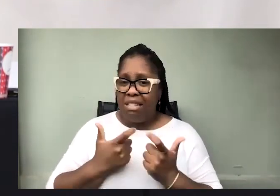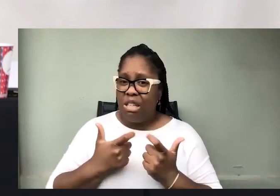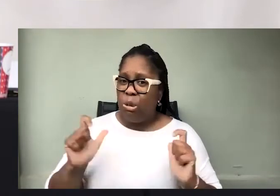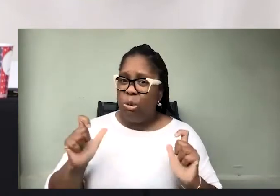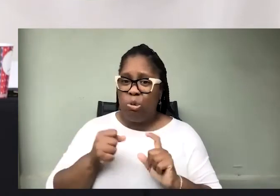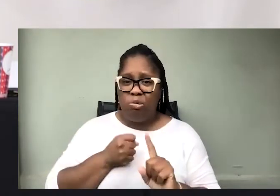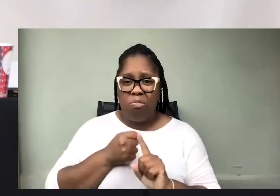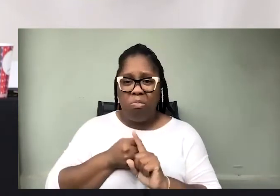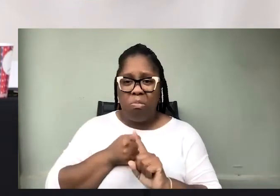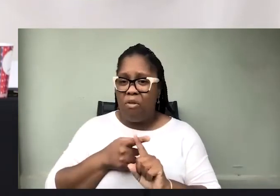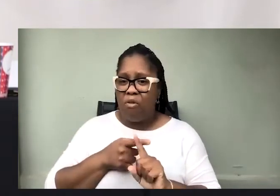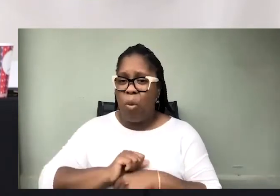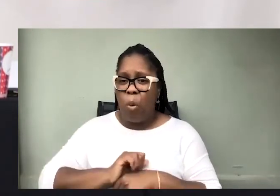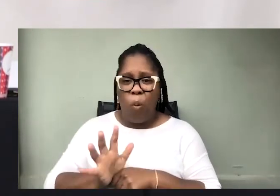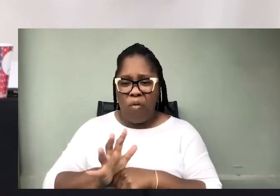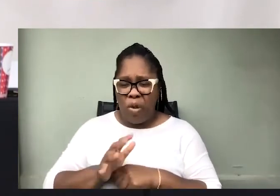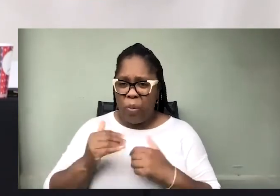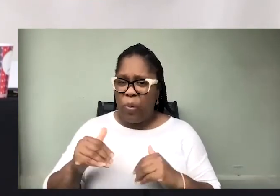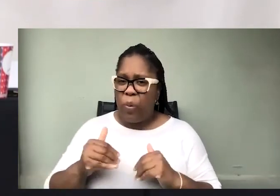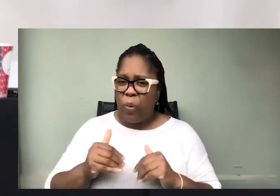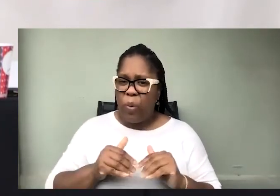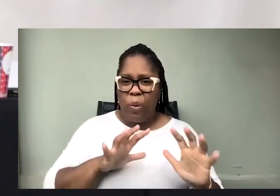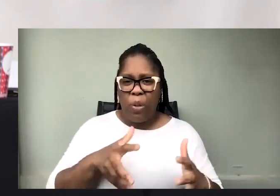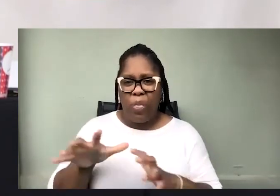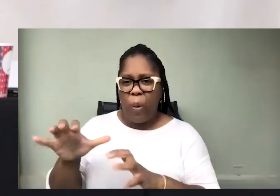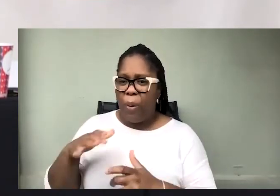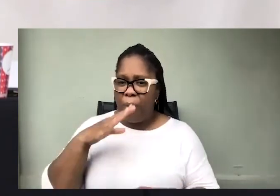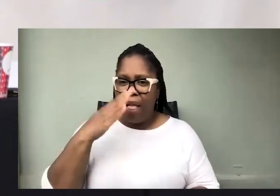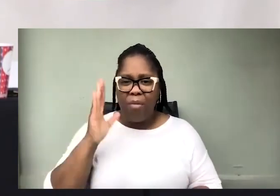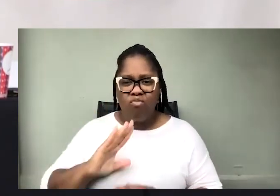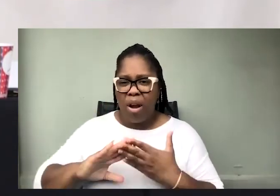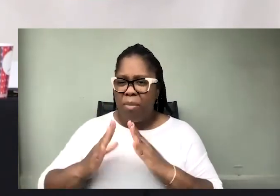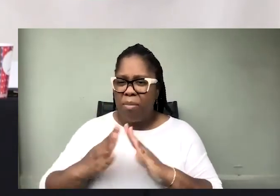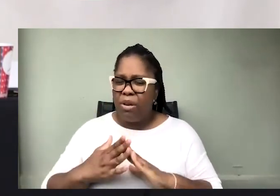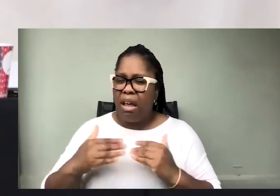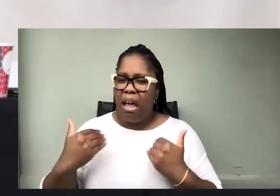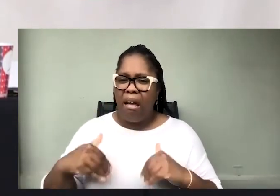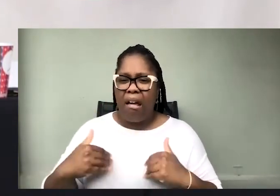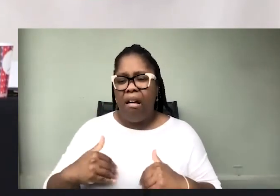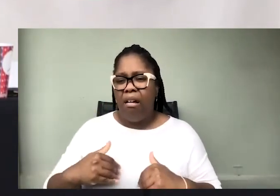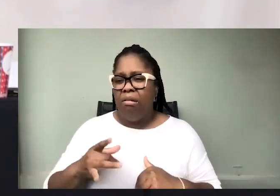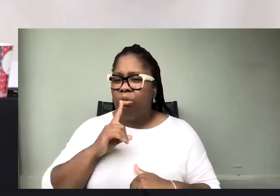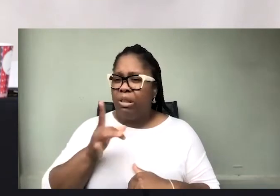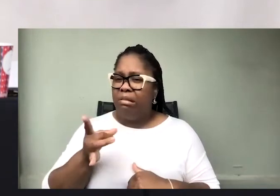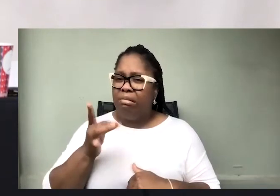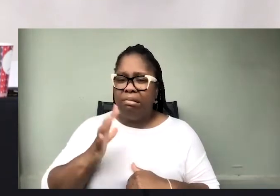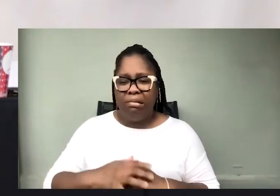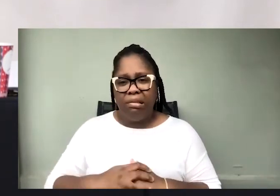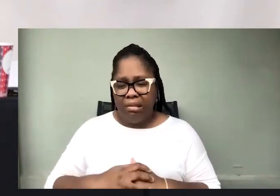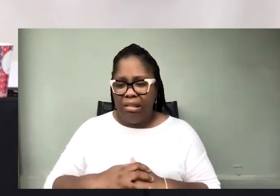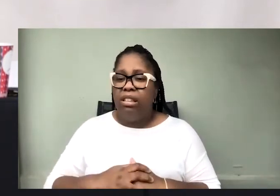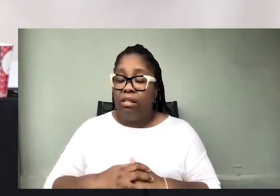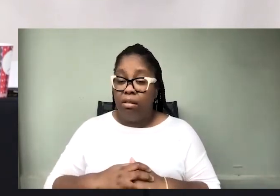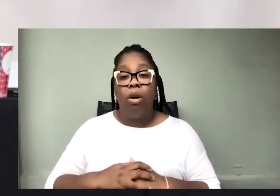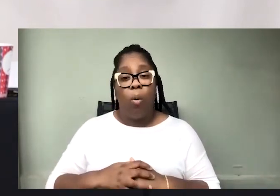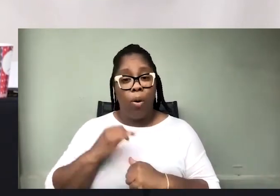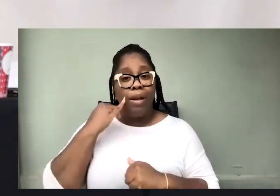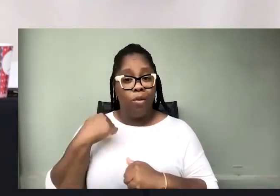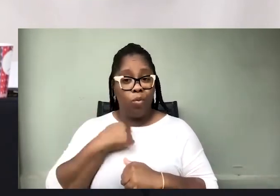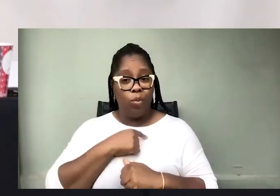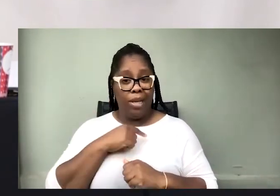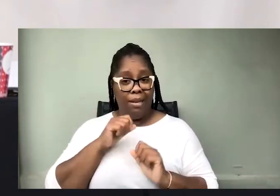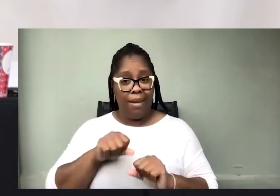COVID and how those communities really had some very, very poor results. So if we could start